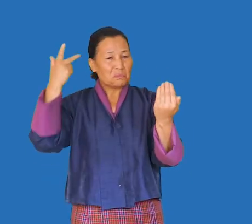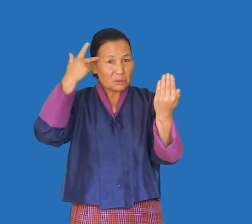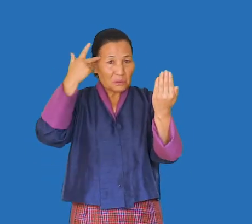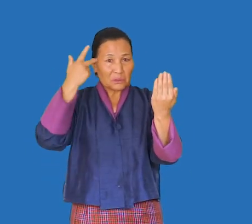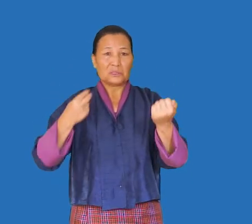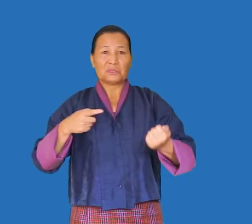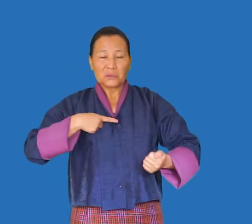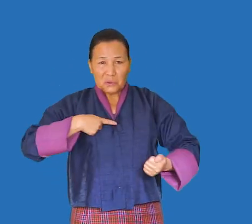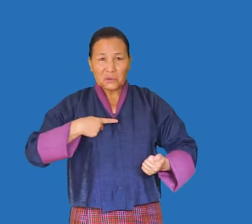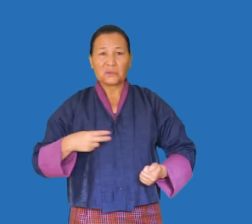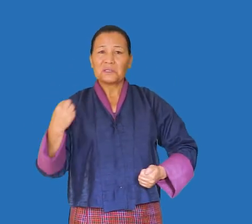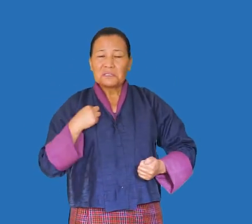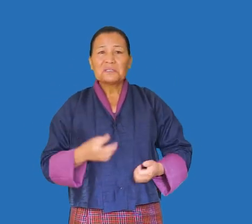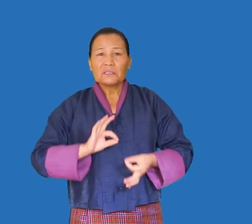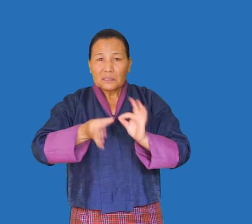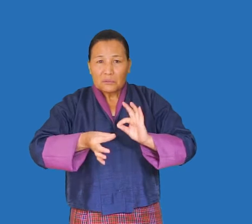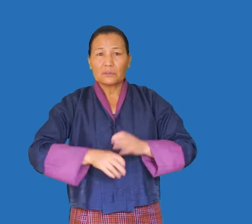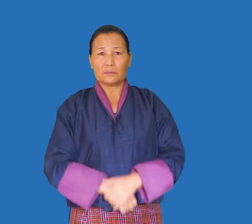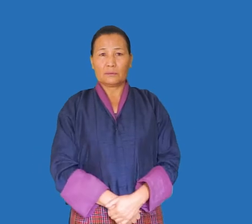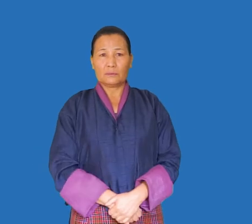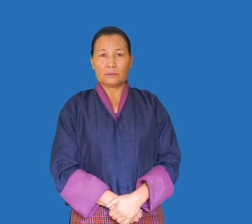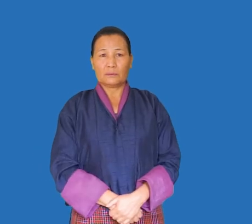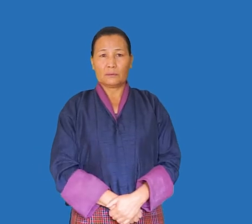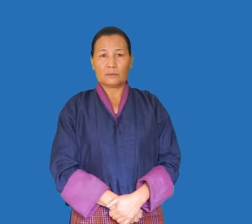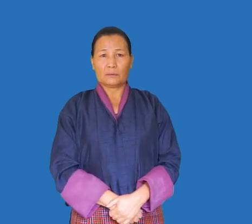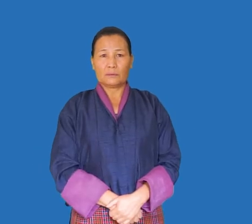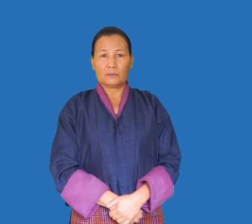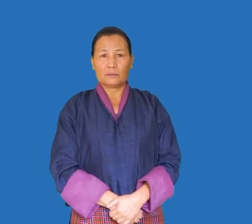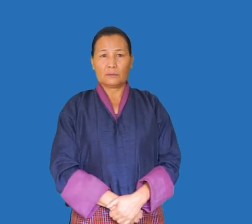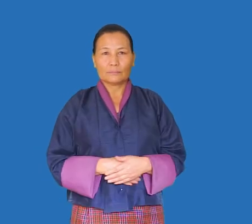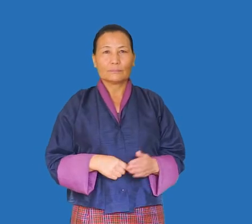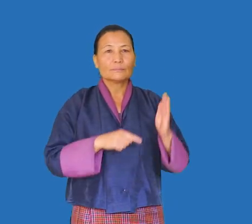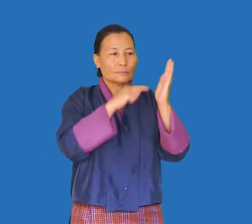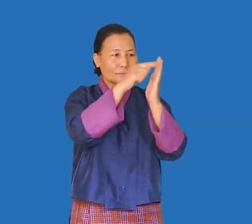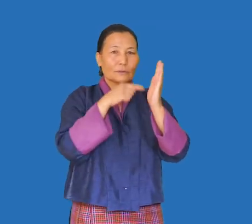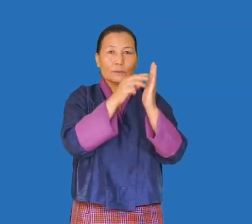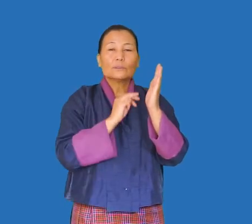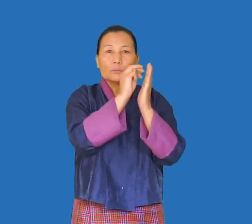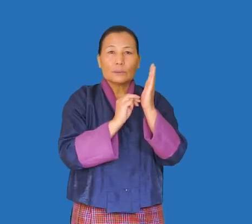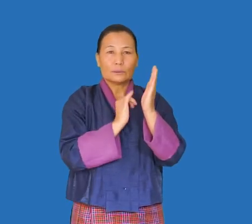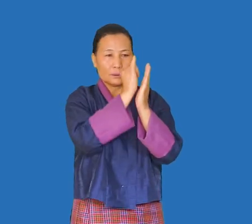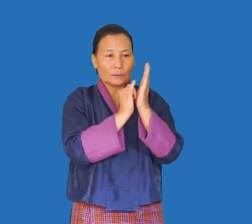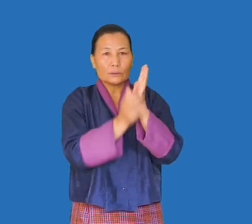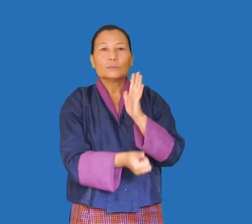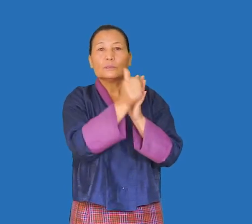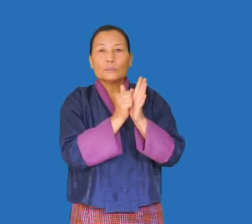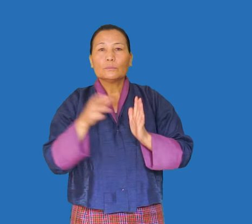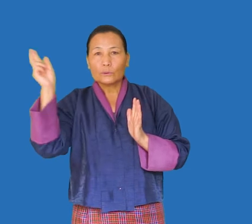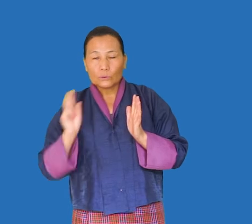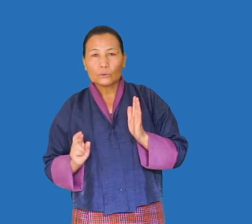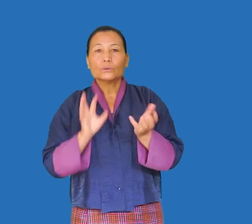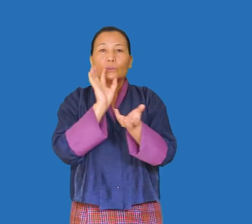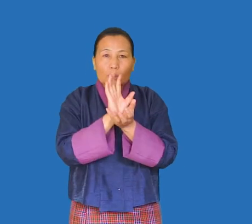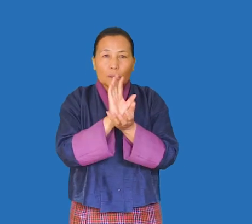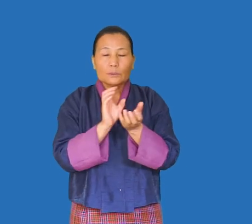use of social media and to be wary of its misuses. Government can develop